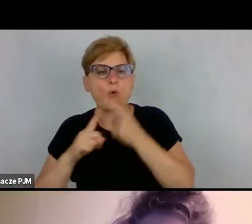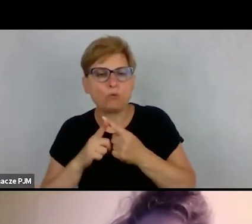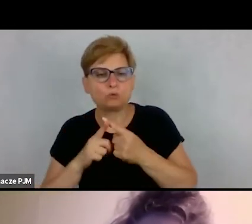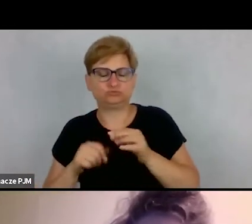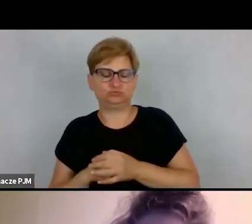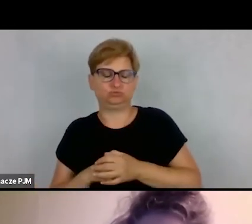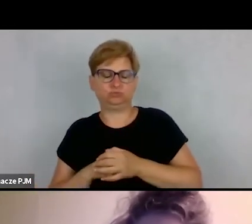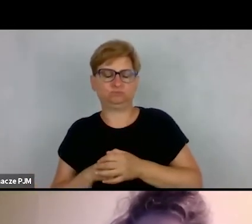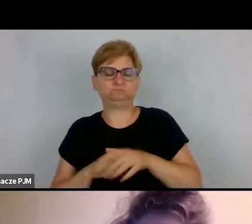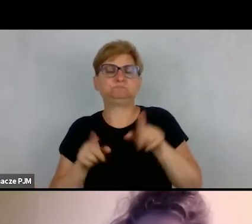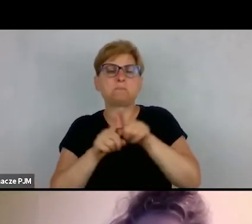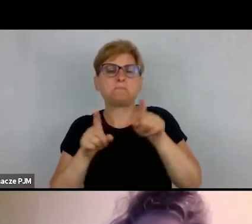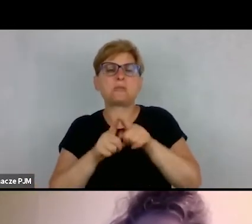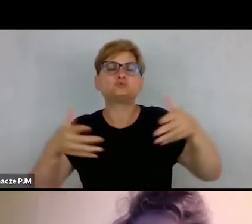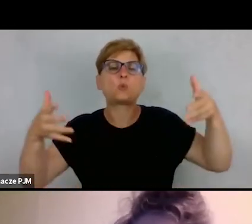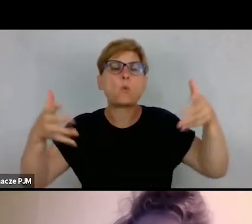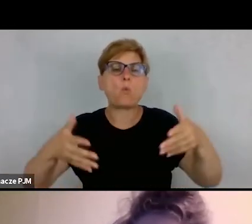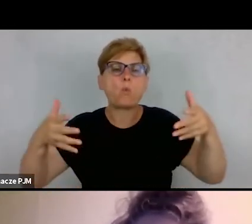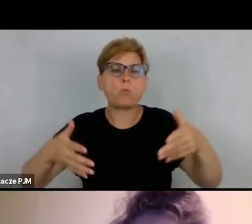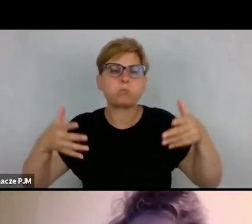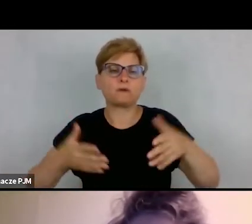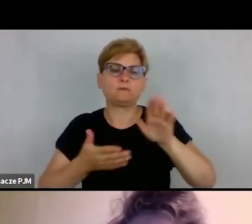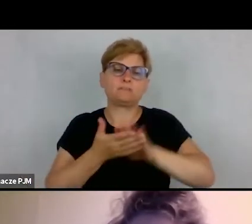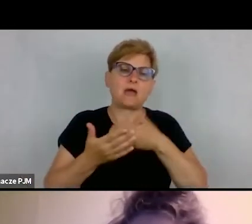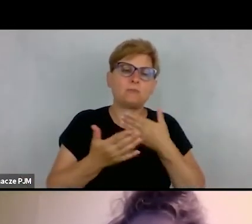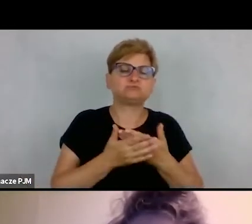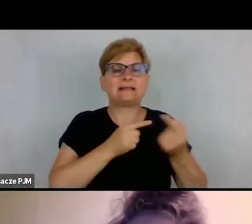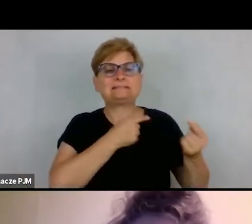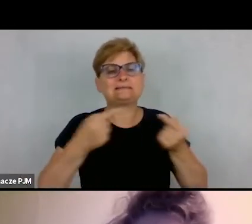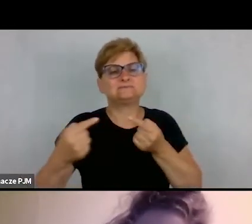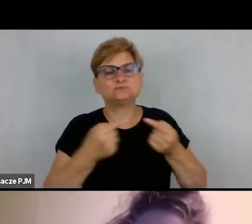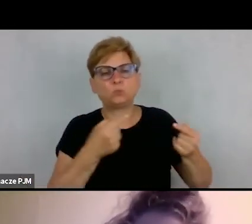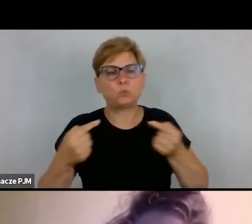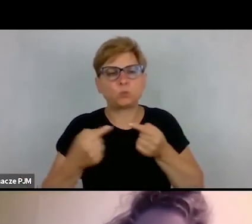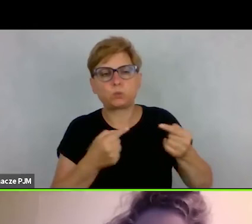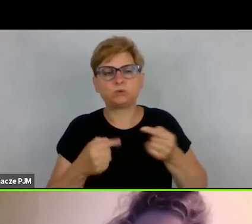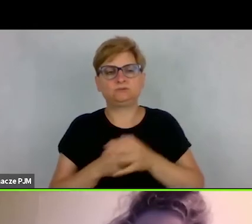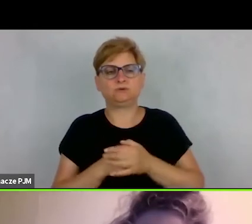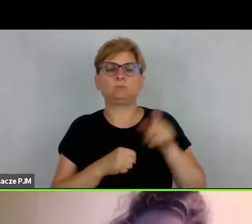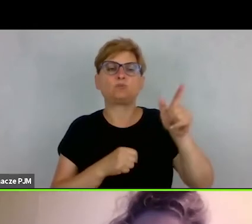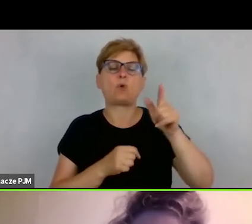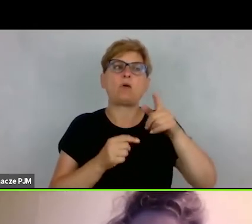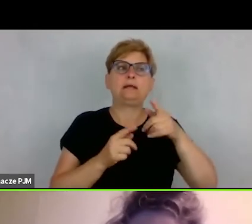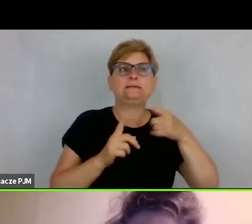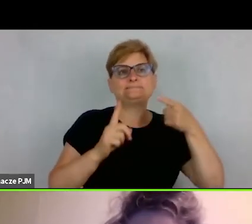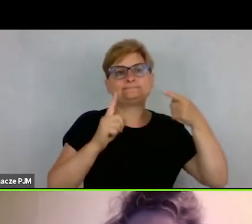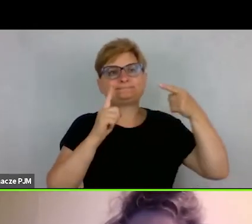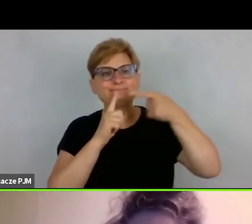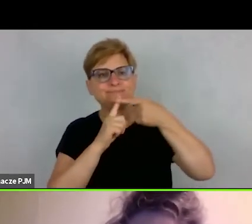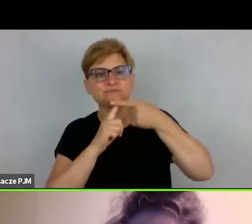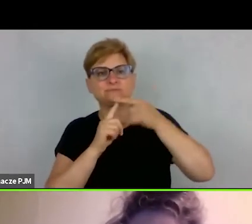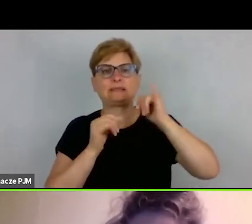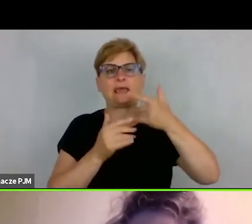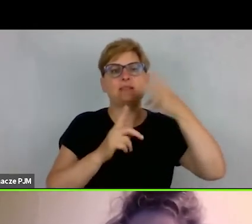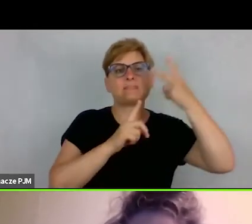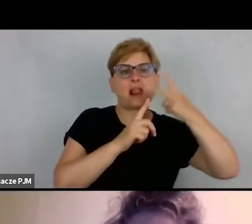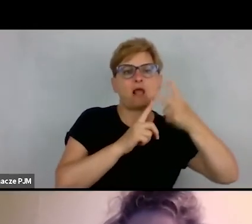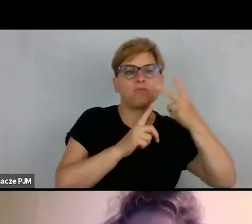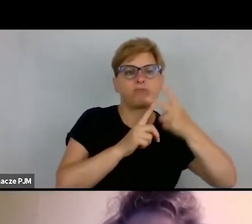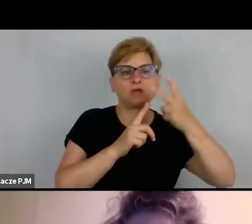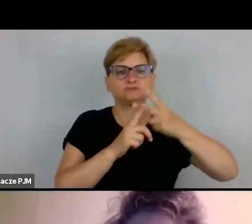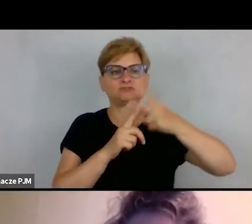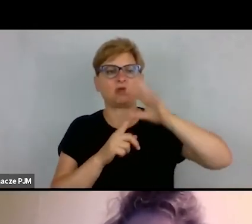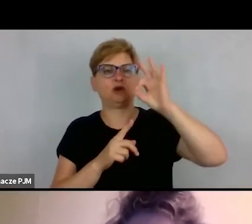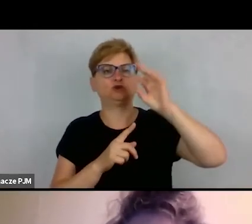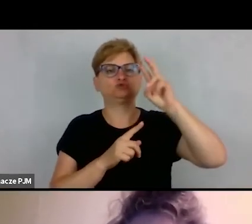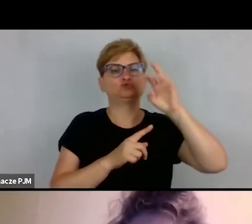then certainly you have those in Europe too. So we work through those a lot. But it's also about finding people who